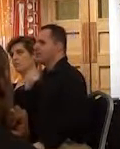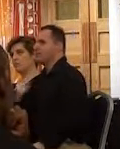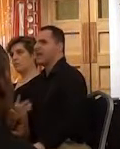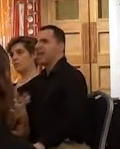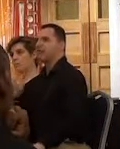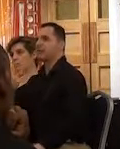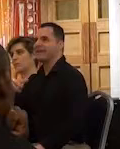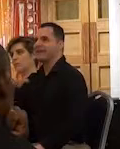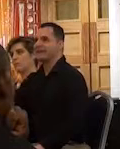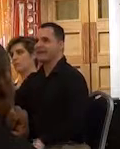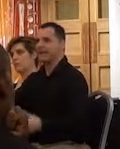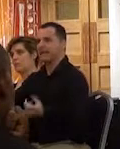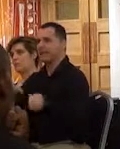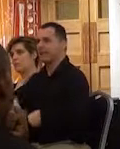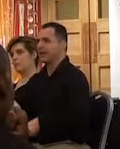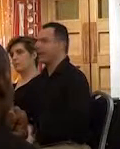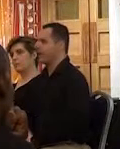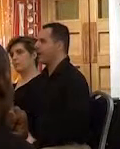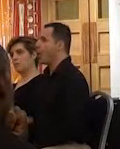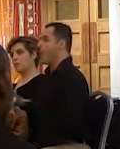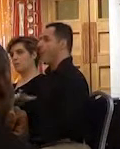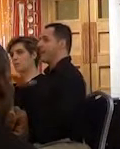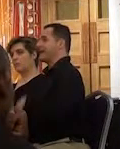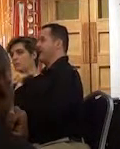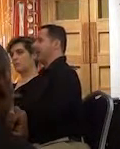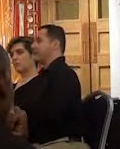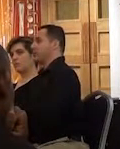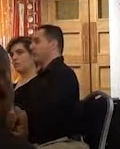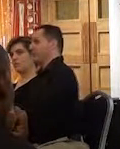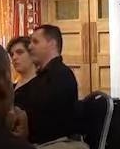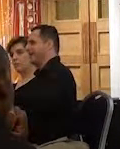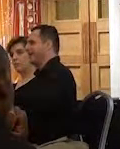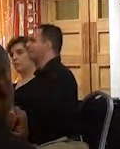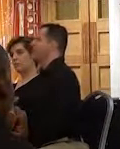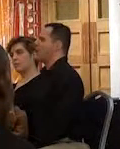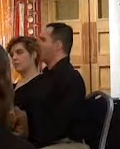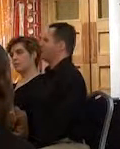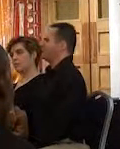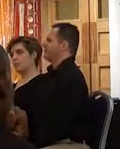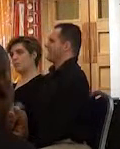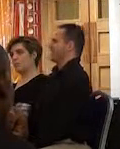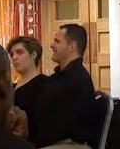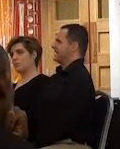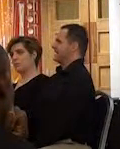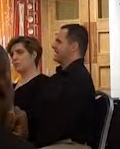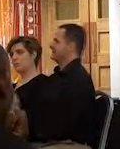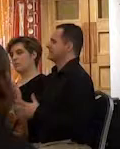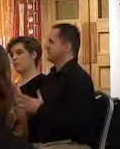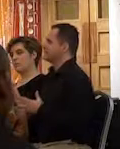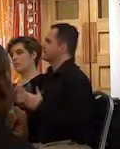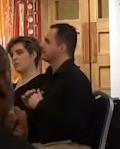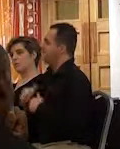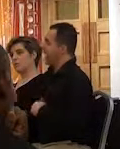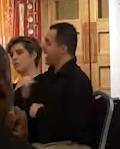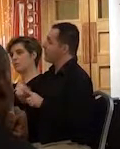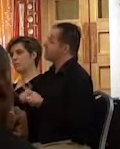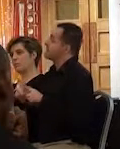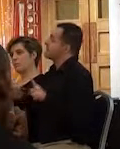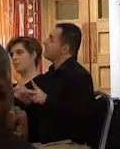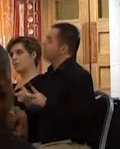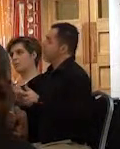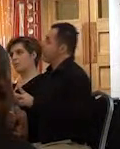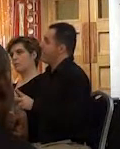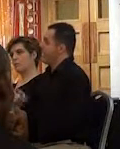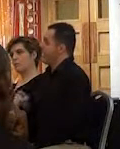or the hedgehogs go over there, and the people go over here. We don't do any of that. We don't talk in those terms. The children are